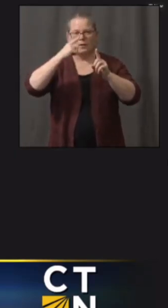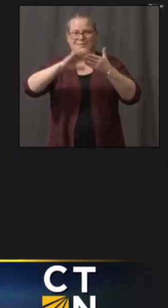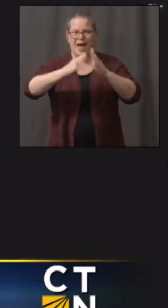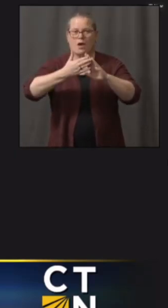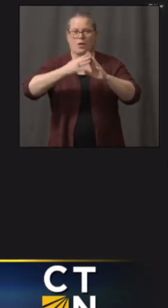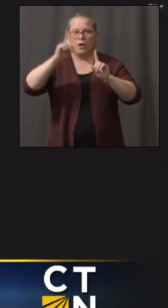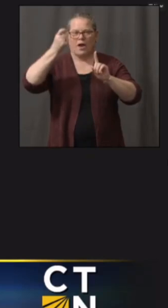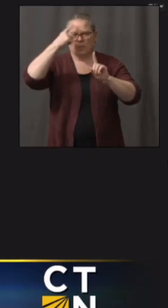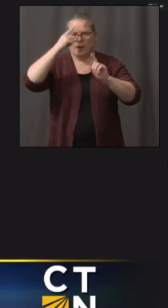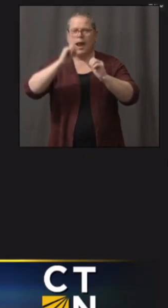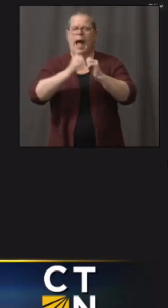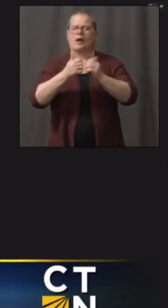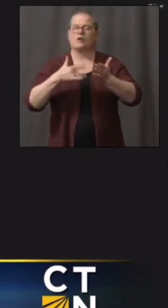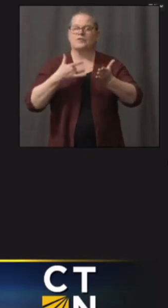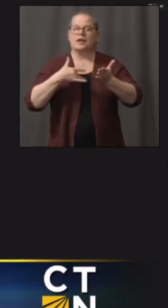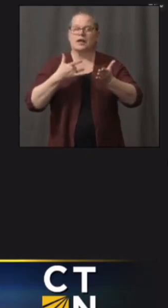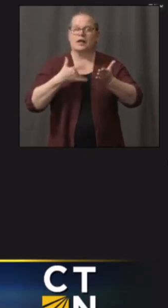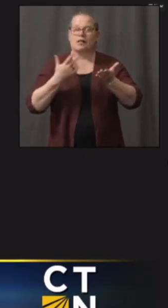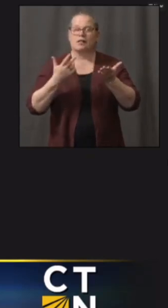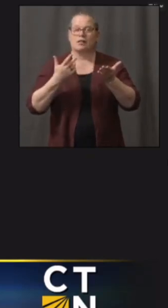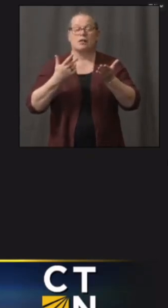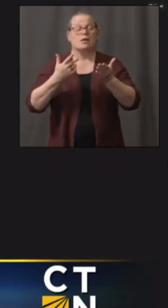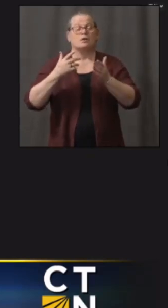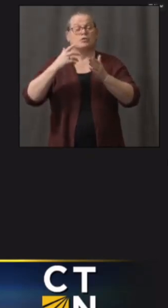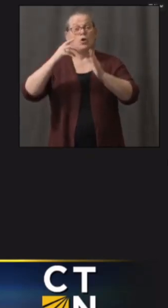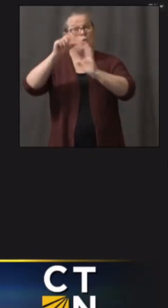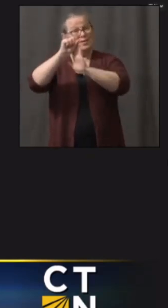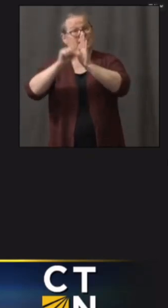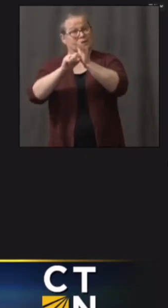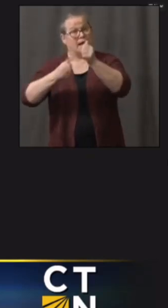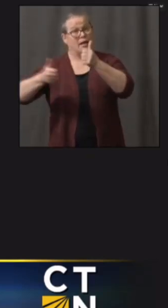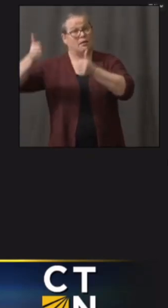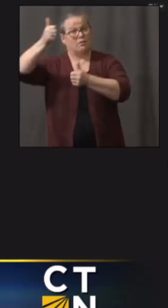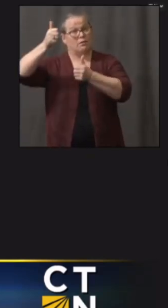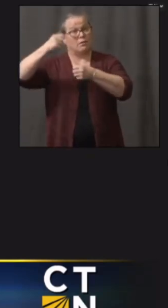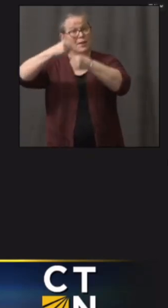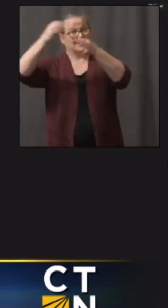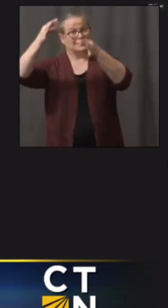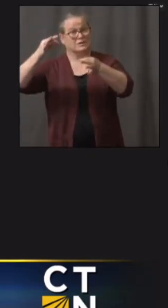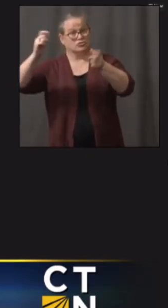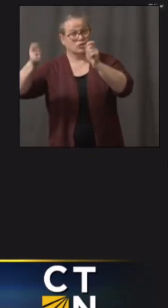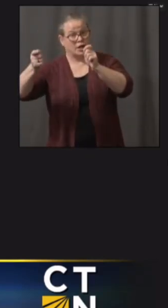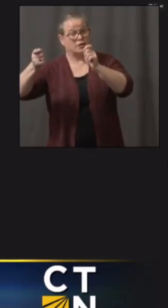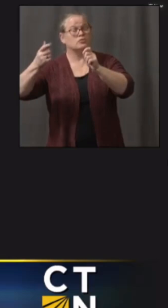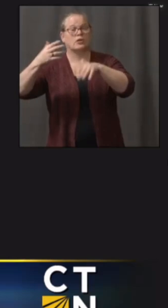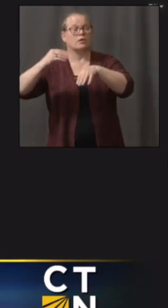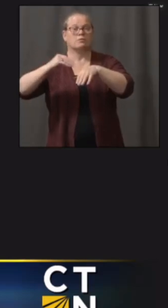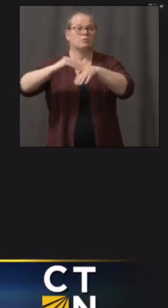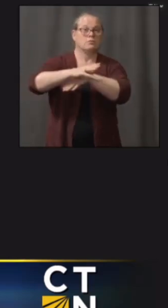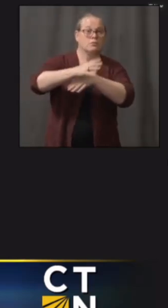gathering limit went from down to 10 people on November 6th.